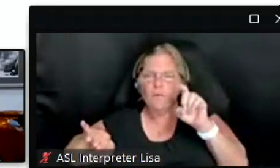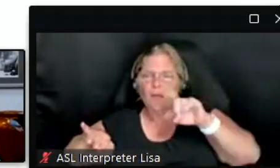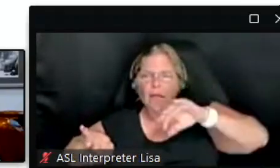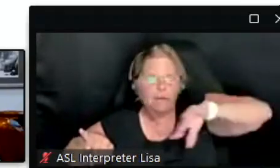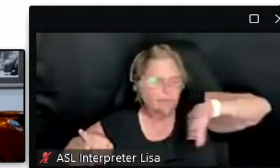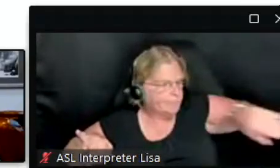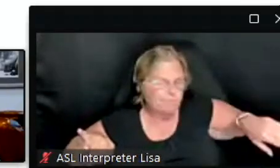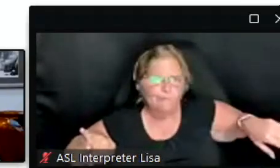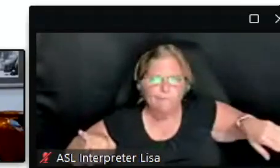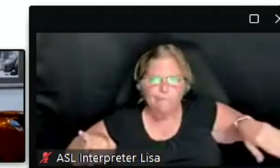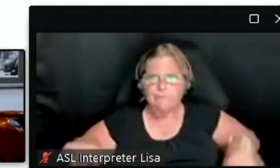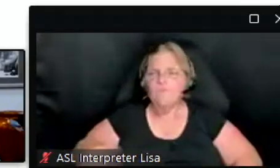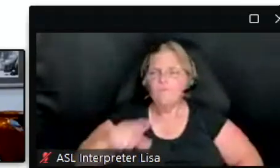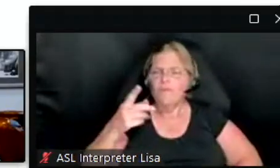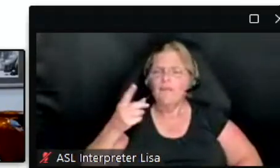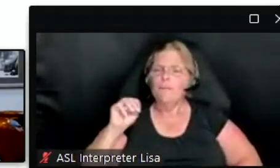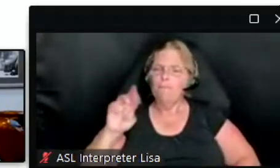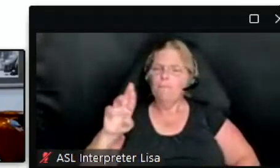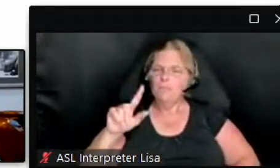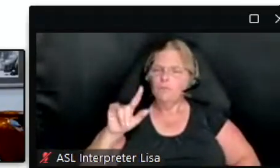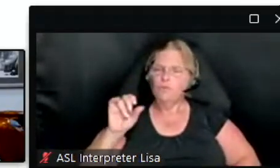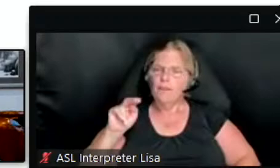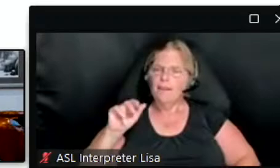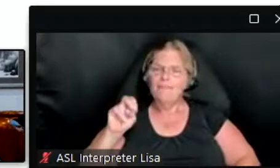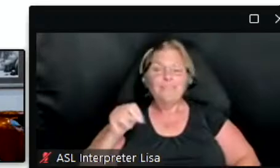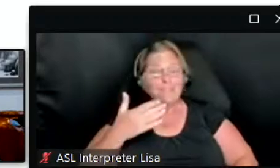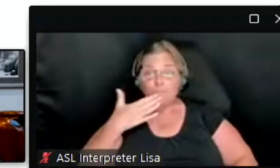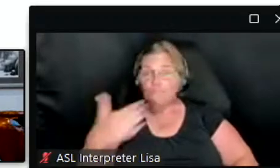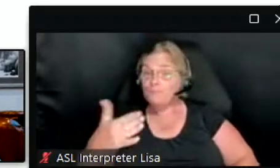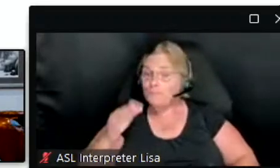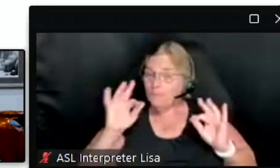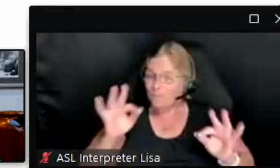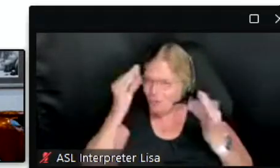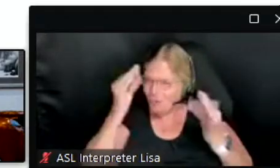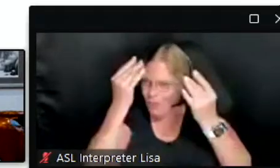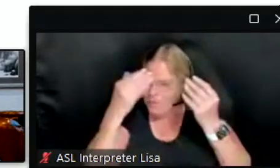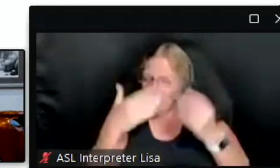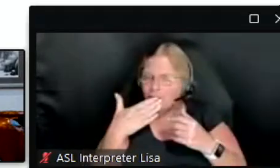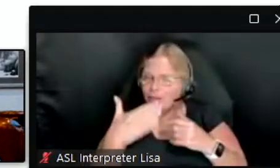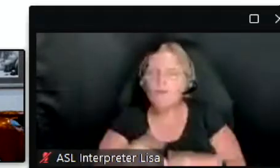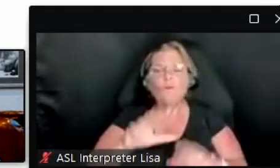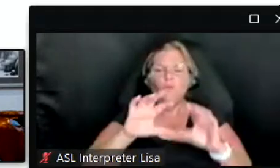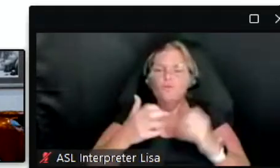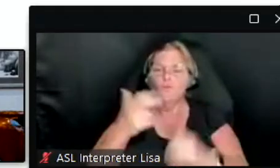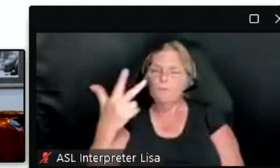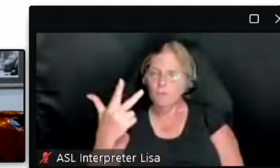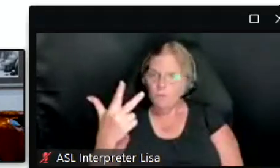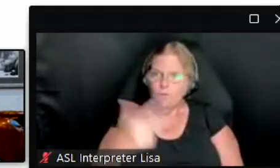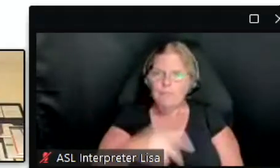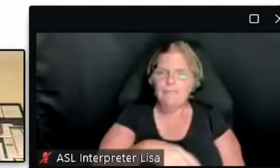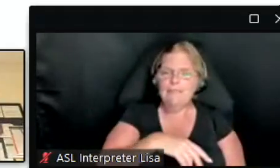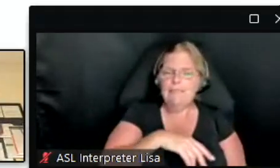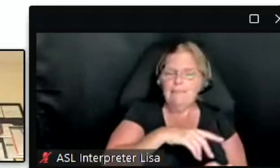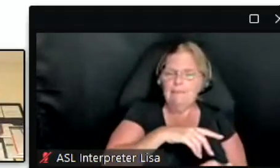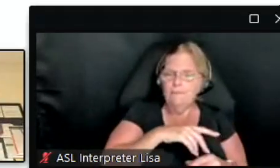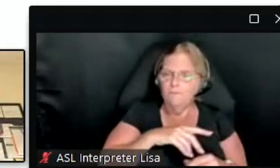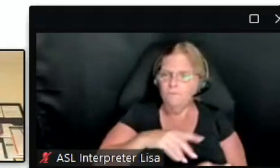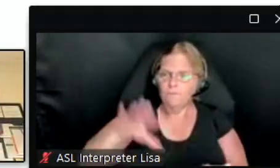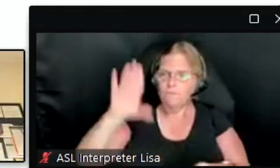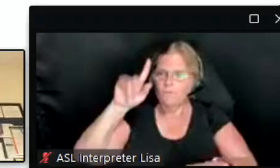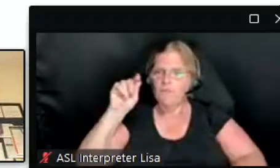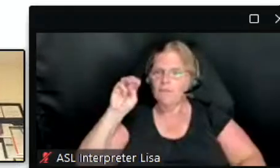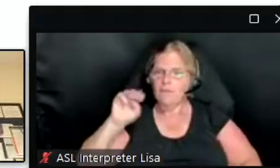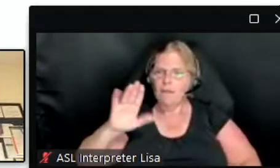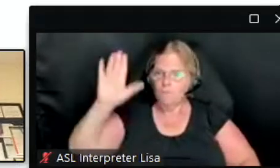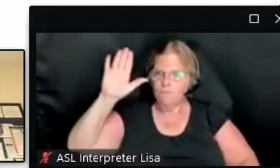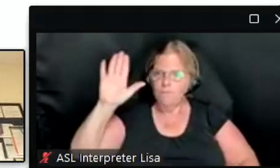super thoughtful. Appreciate that. How about group 3, short and long-term strategies? Sure. So one thing that we didn't talk